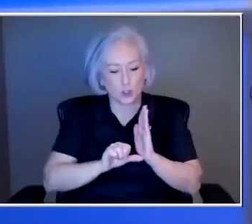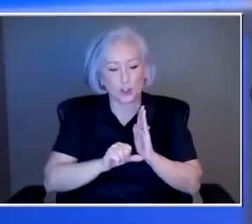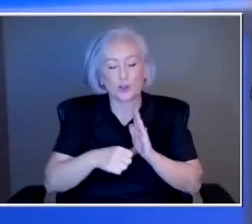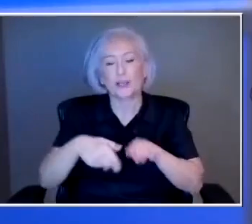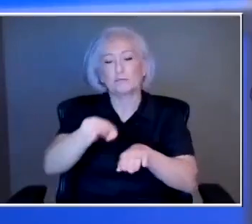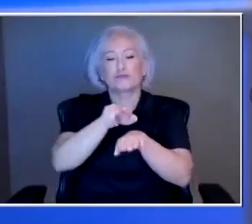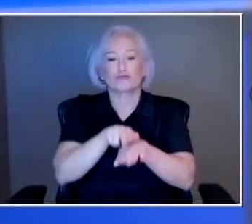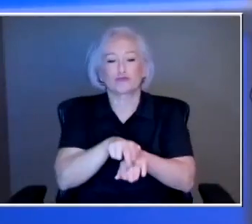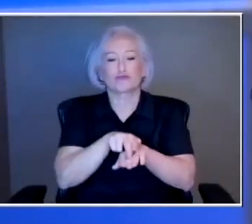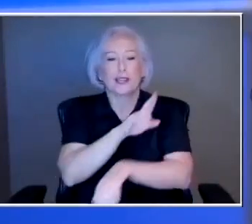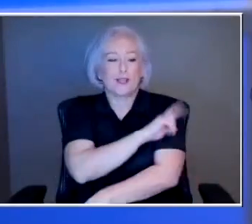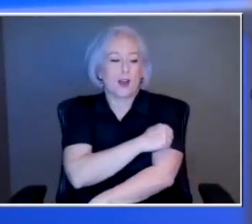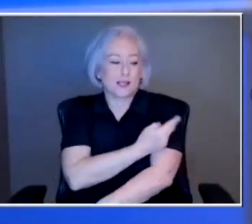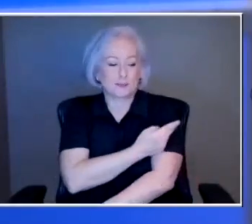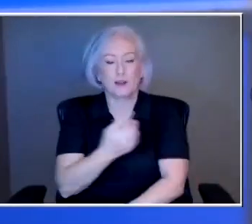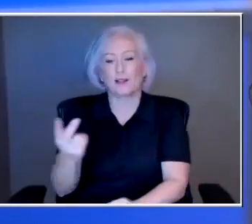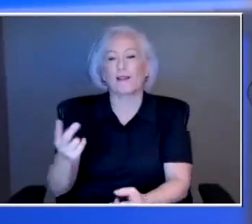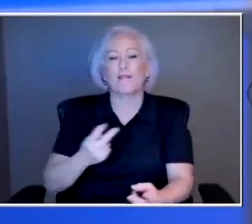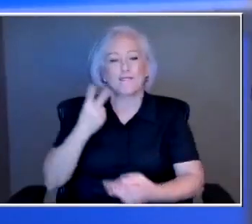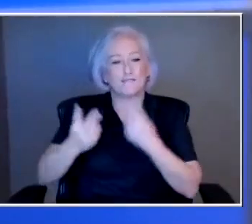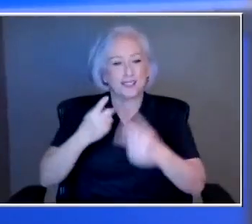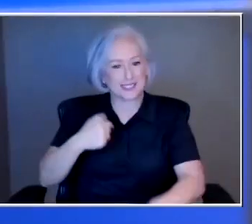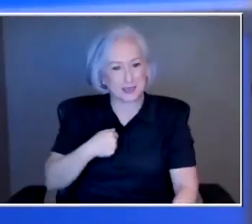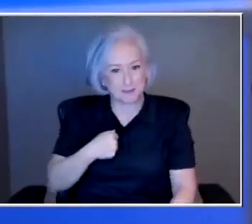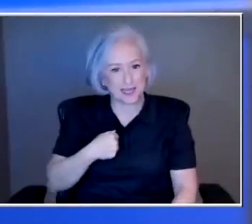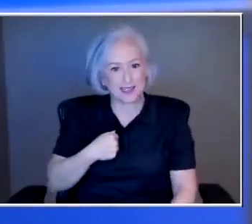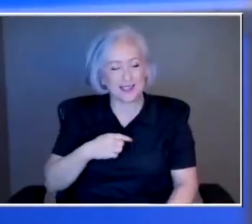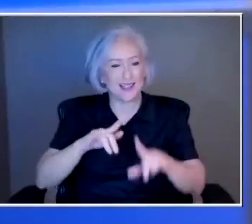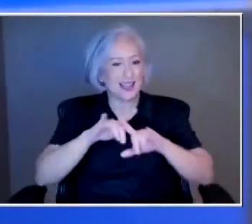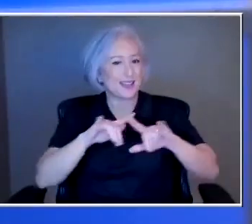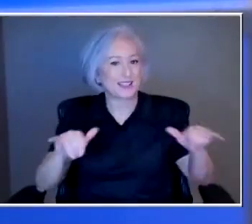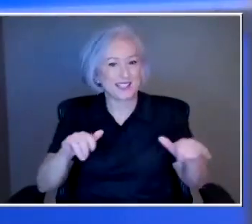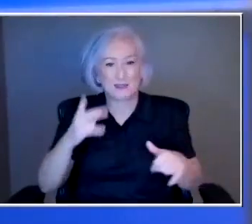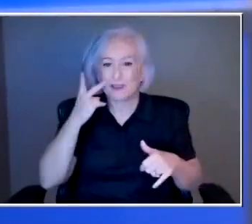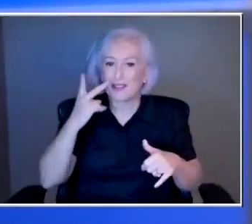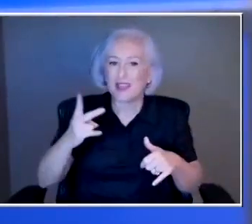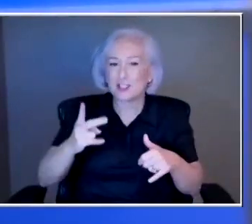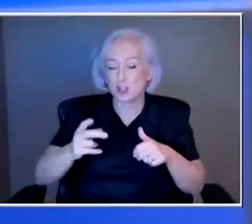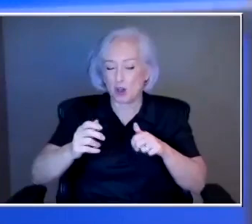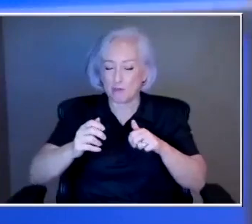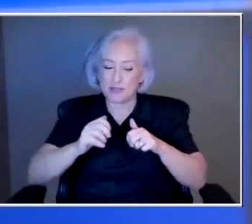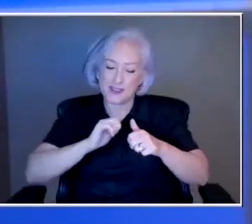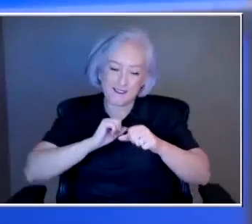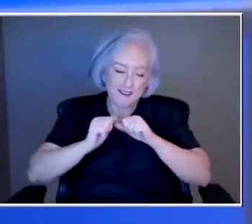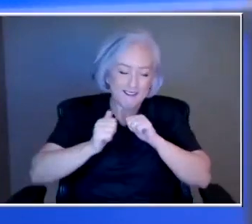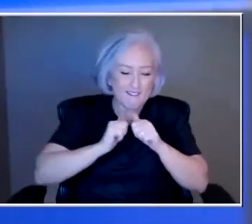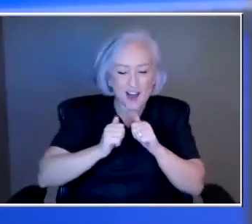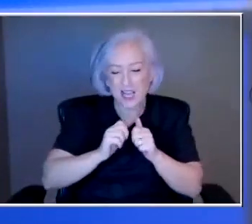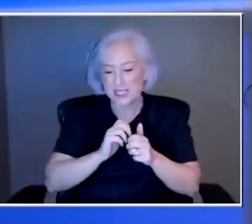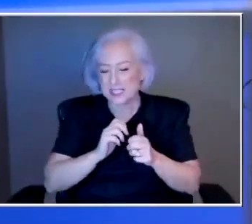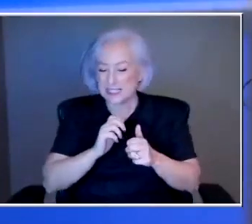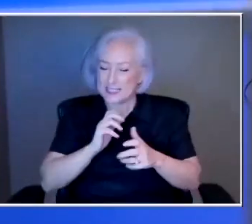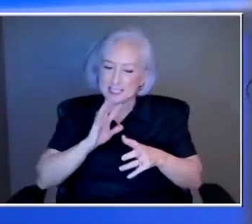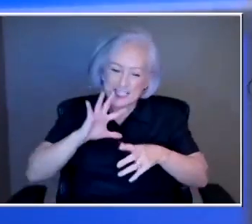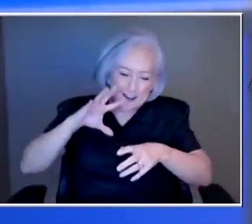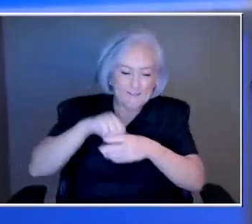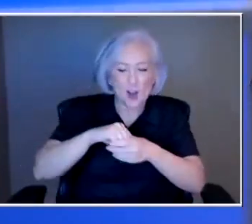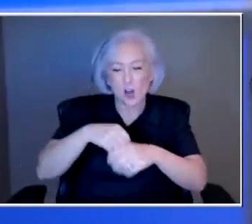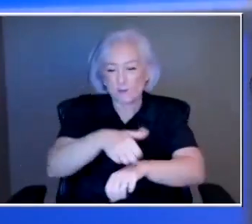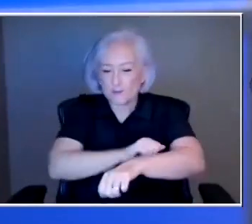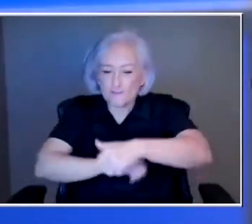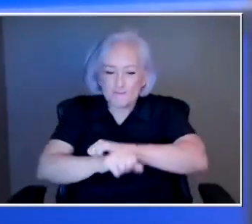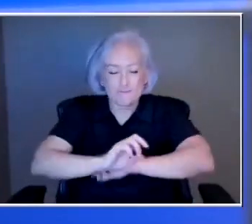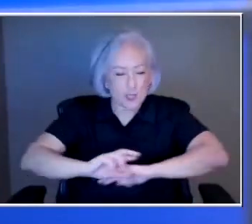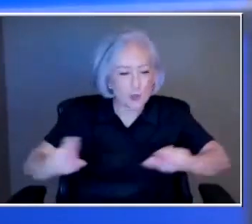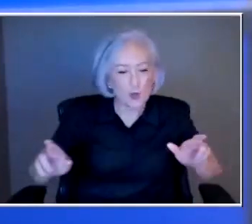But they also saw me fight and battle and get on the other side of it. And if anything and they would get diagnosed, or